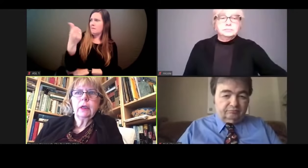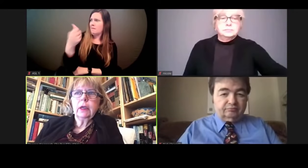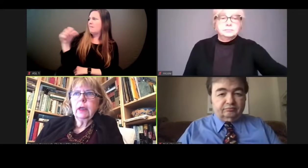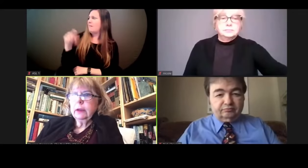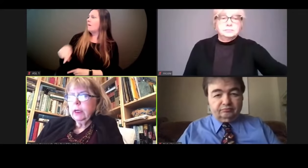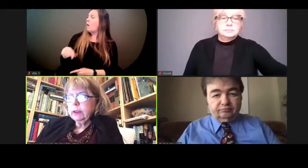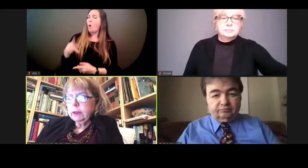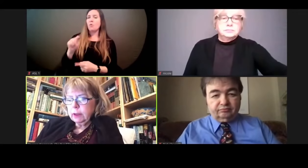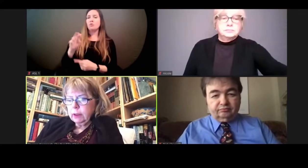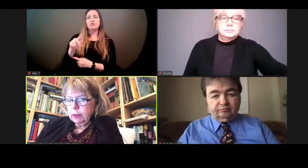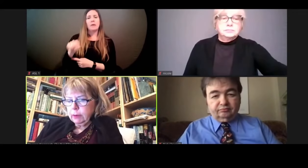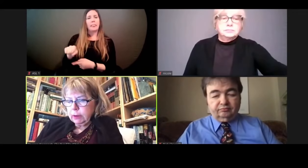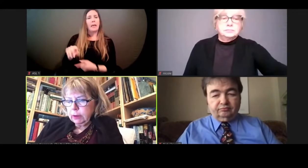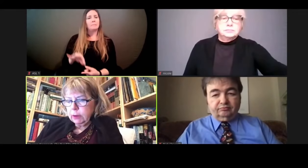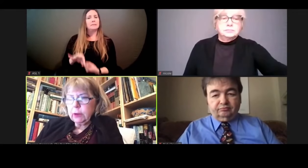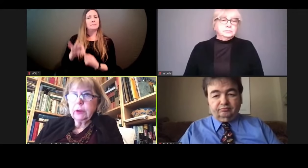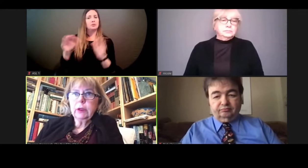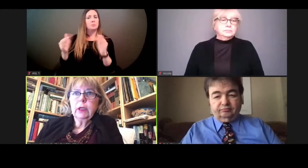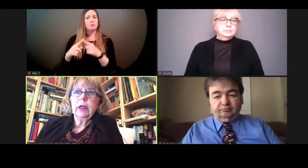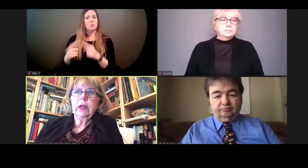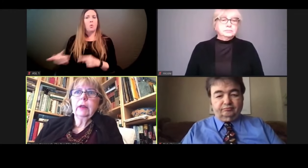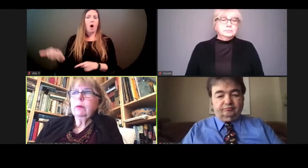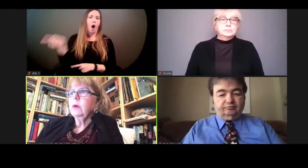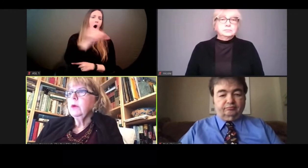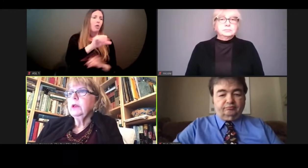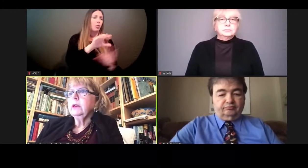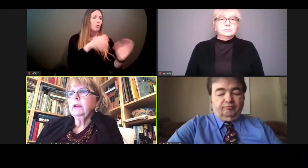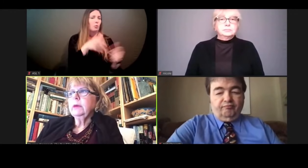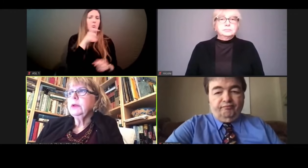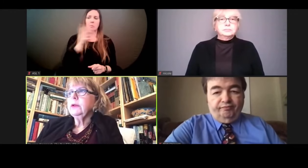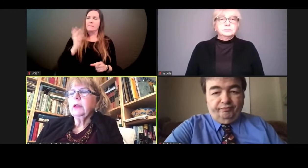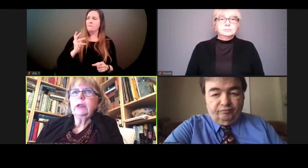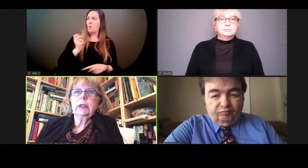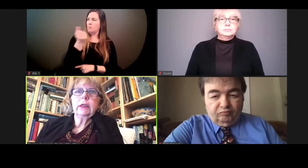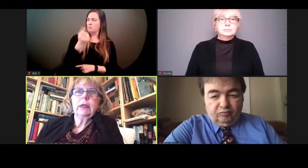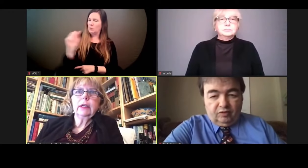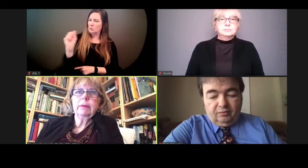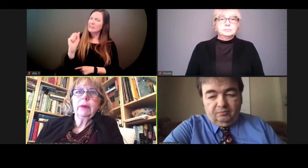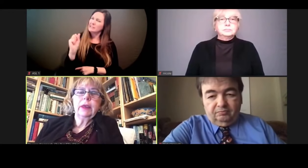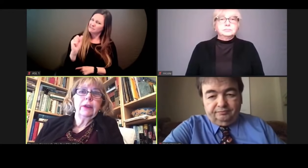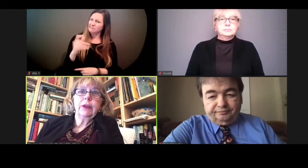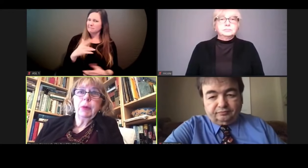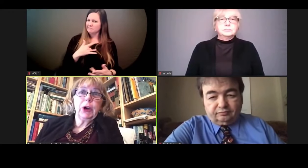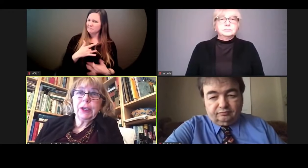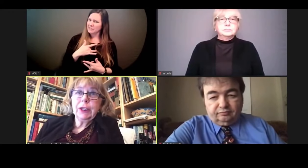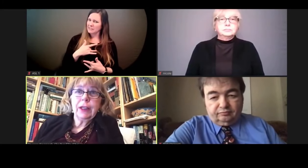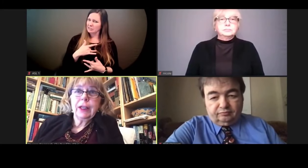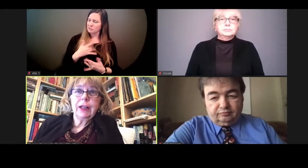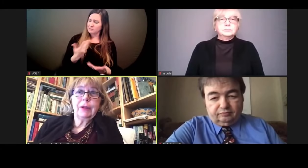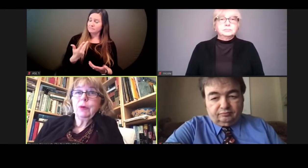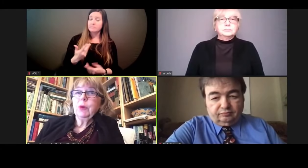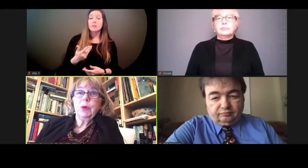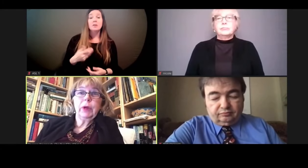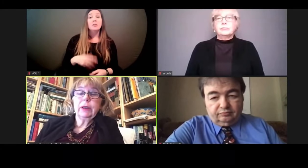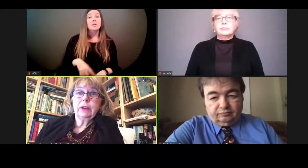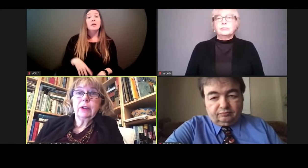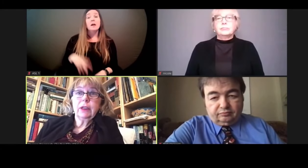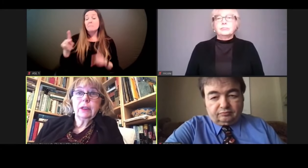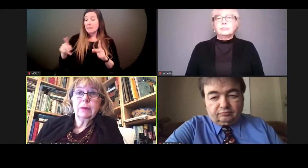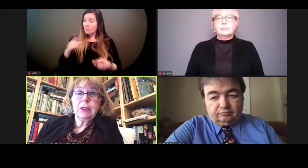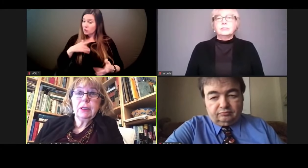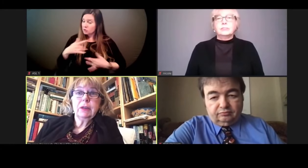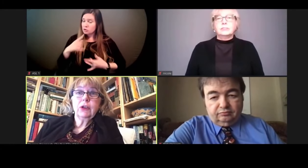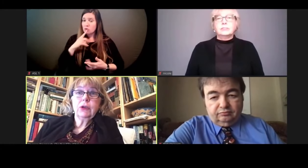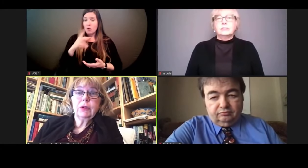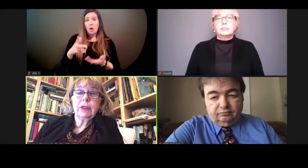protests. And that is a concern. Examples are the parking, where a ticket